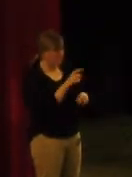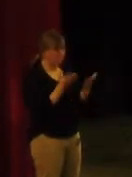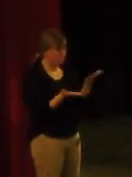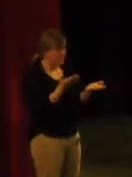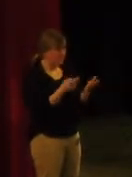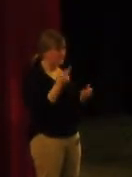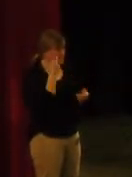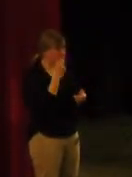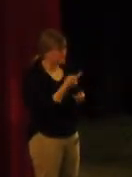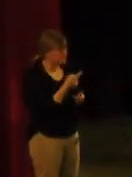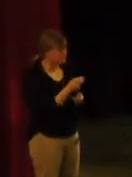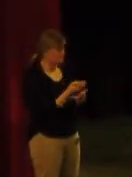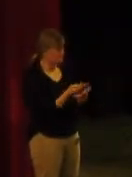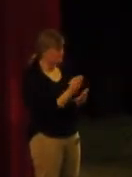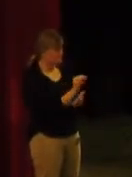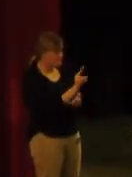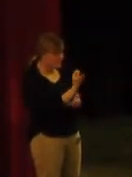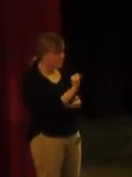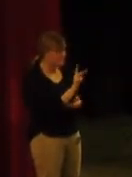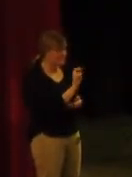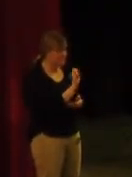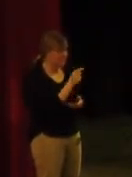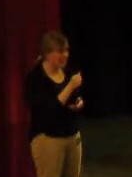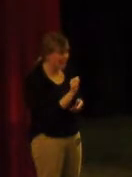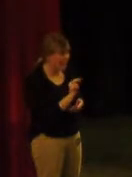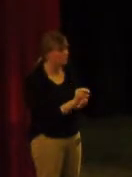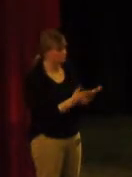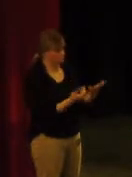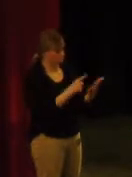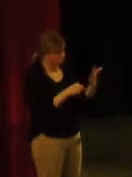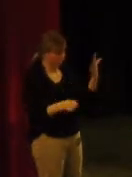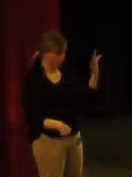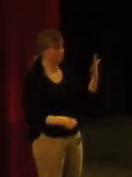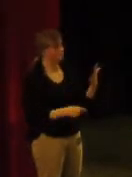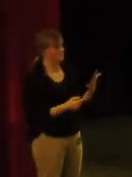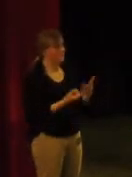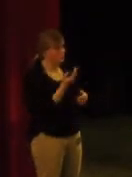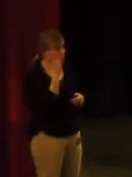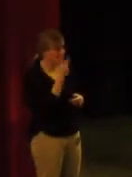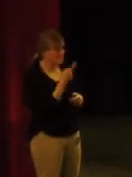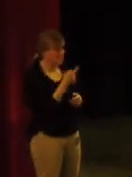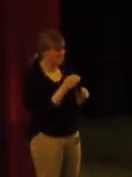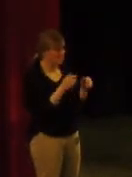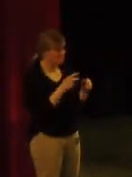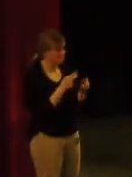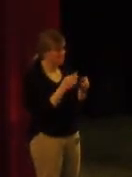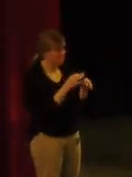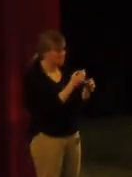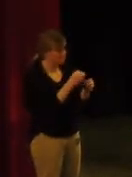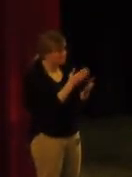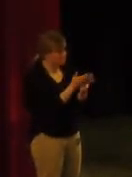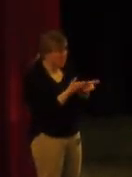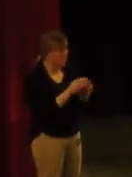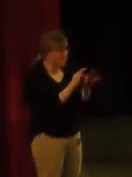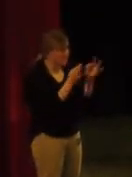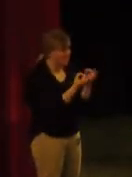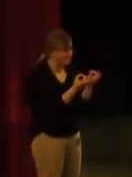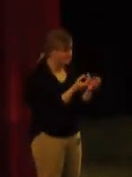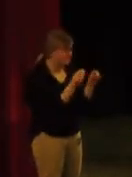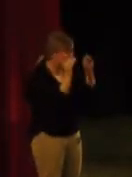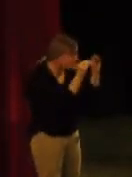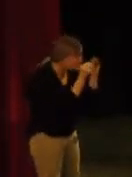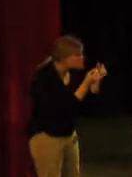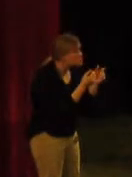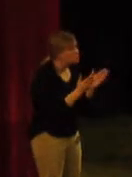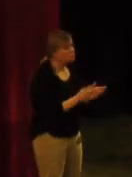across, or Muskegon County, or Kent County, throw a couple more in, you're probably going to run across some of these families. Whether you're teaching or